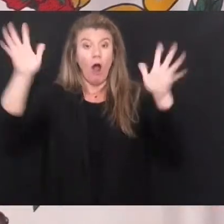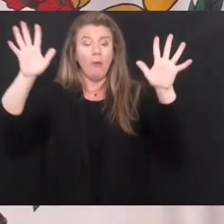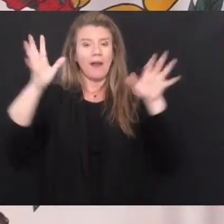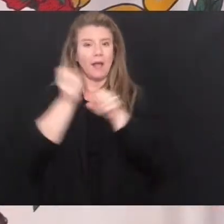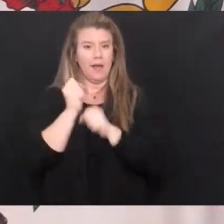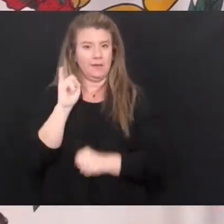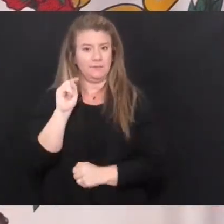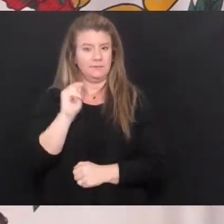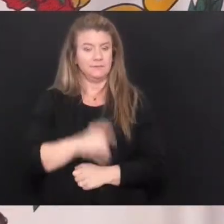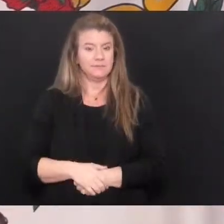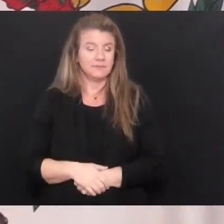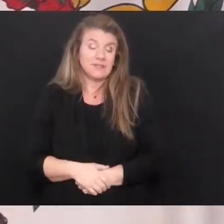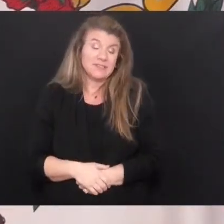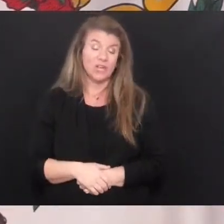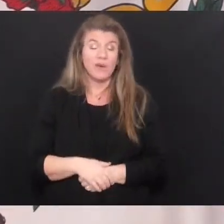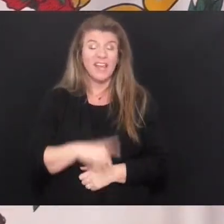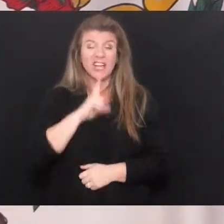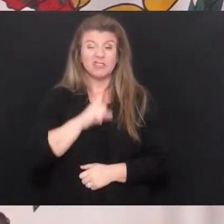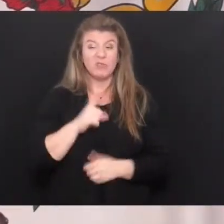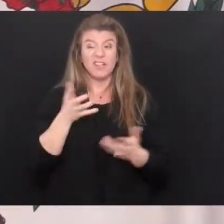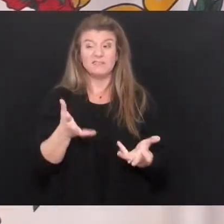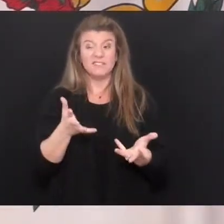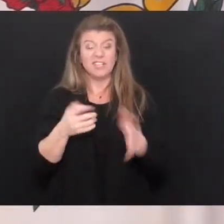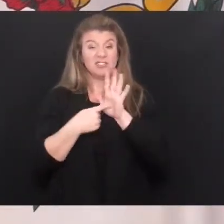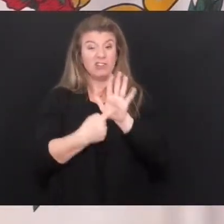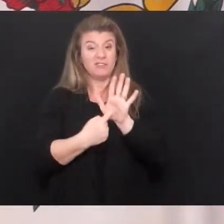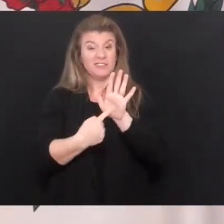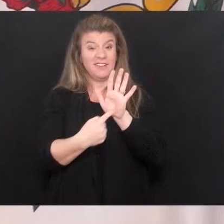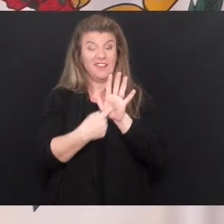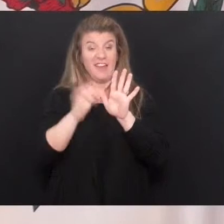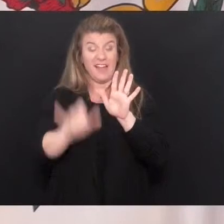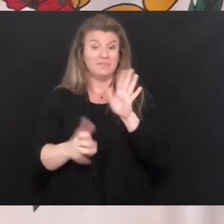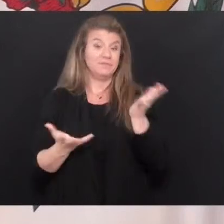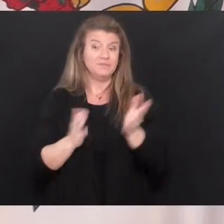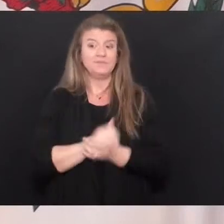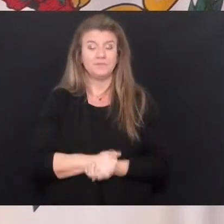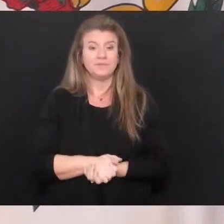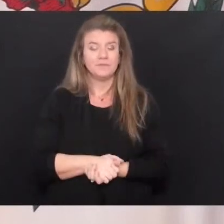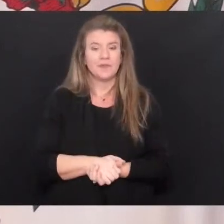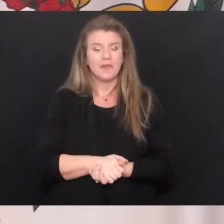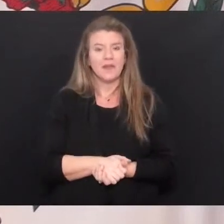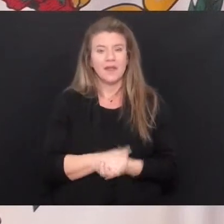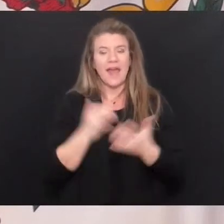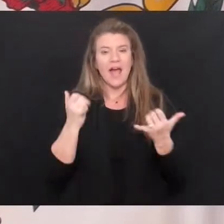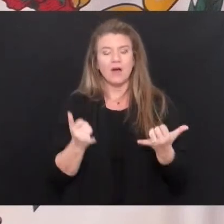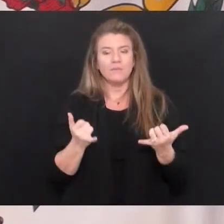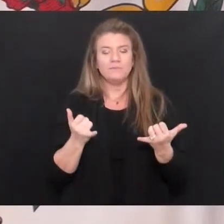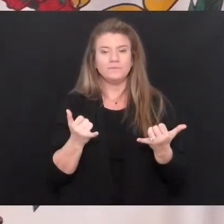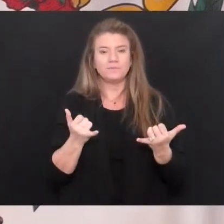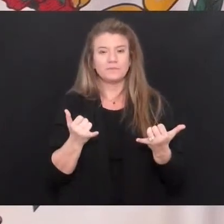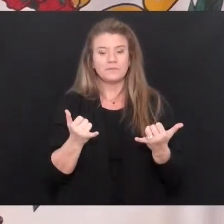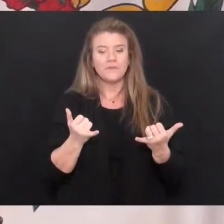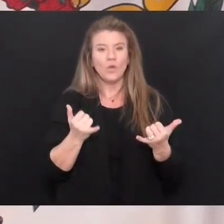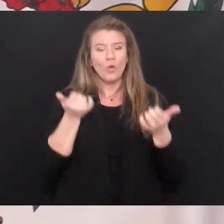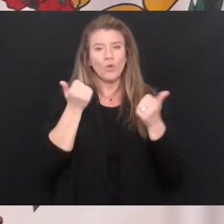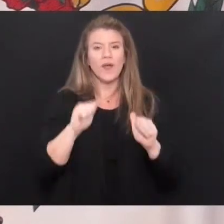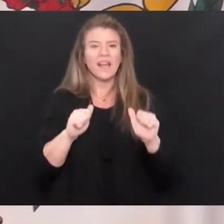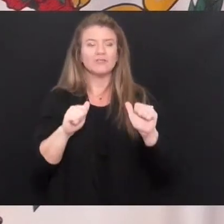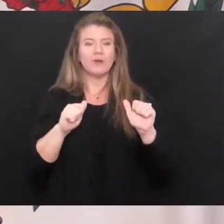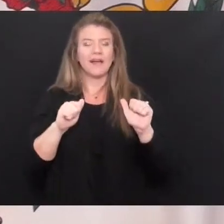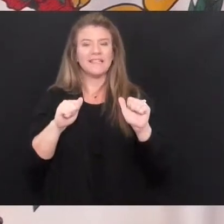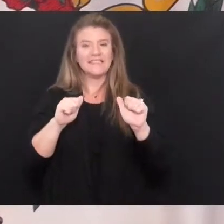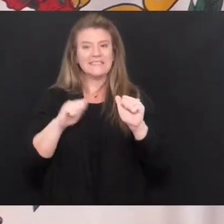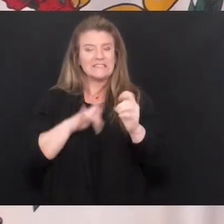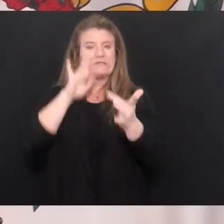shot. So when it really just boils down to it now we're really just trying